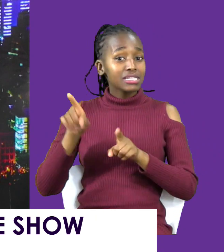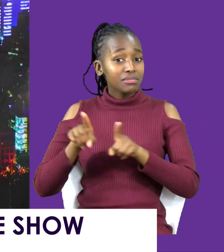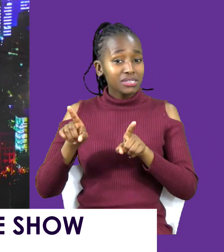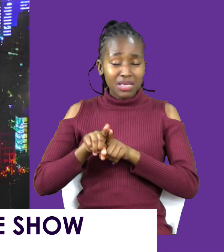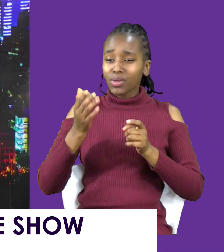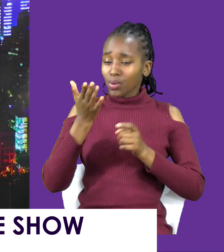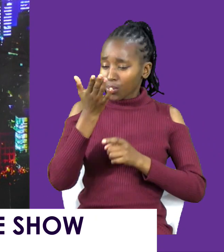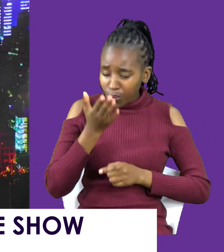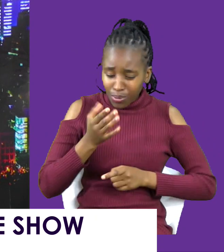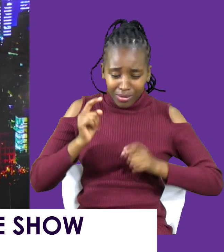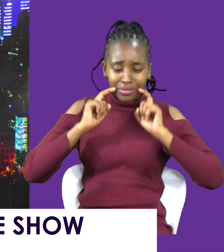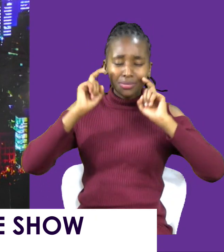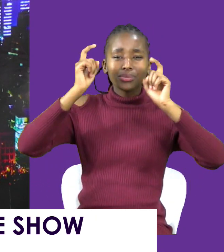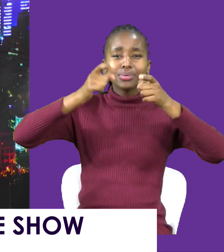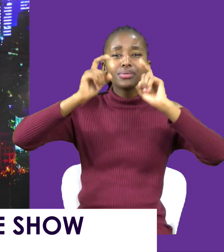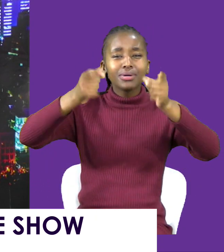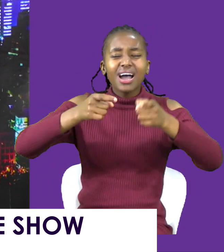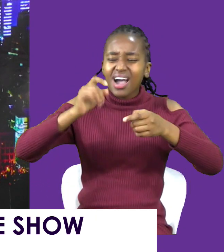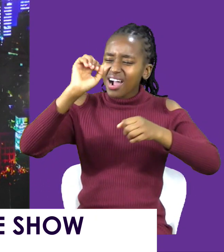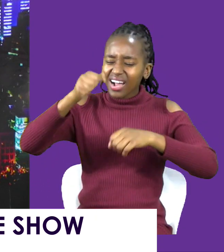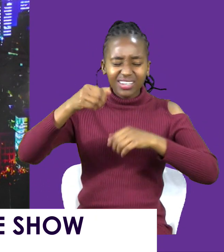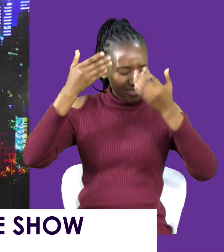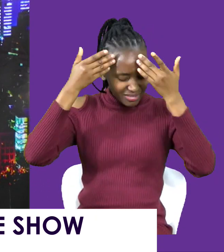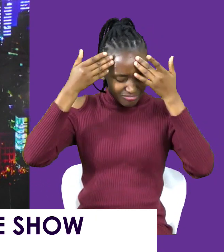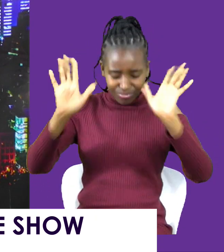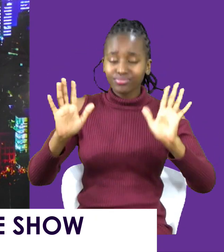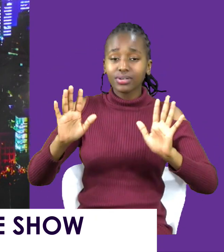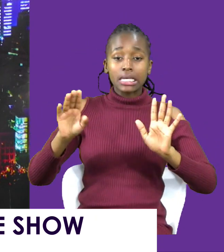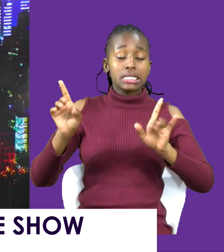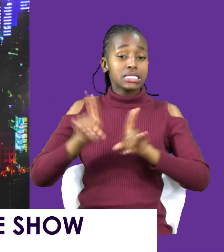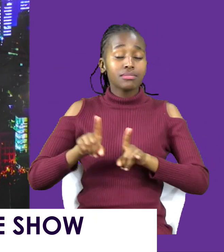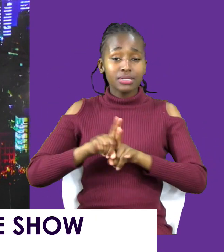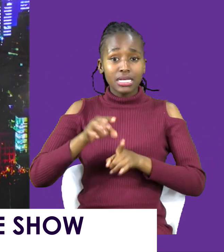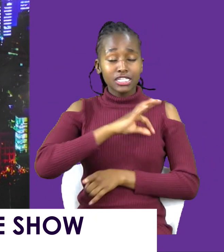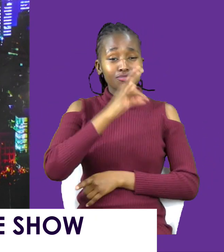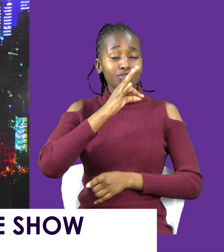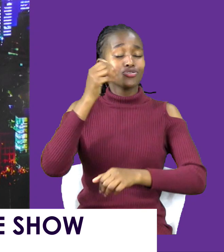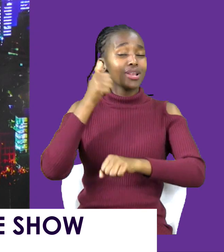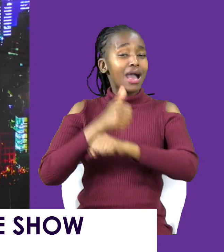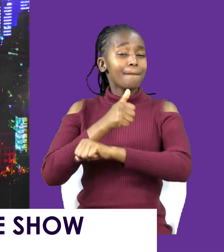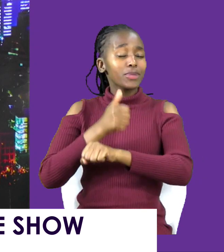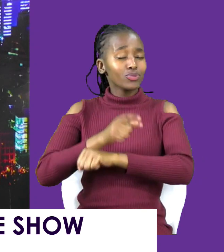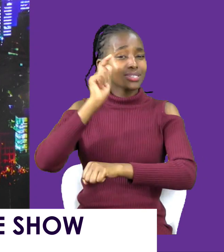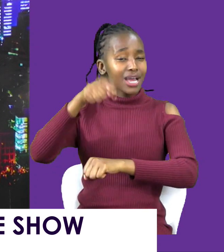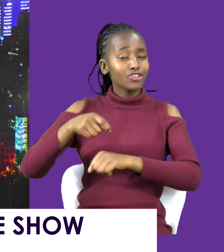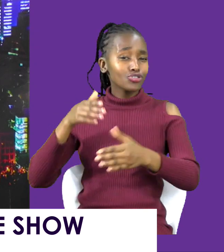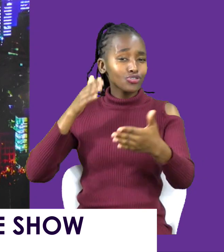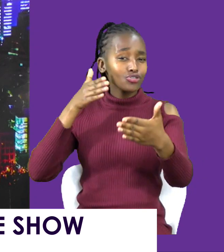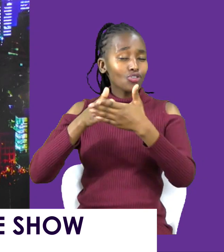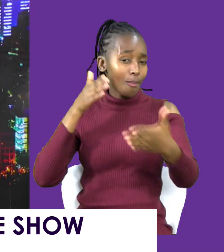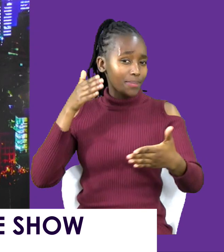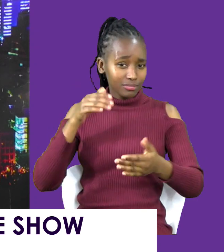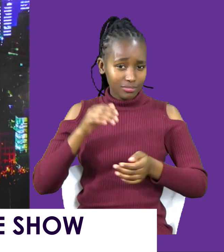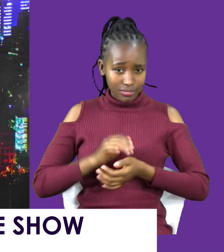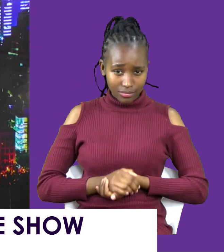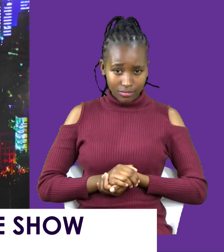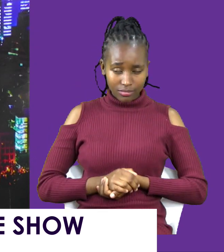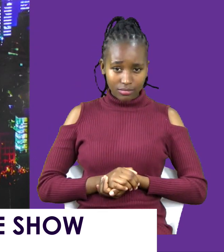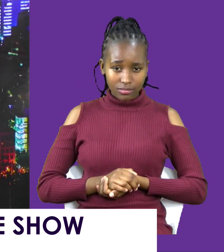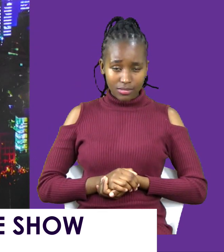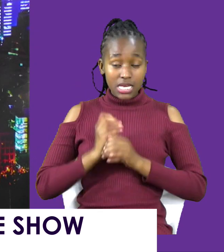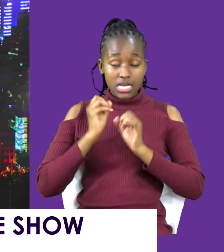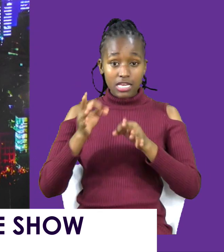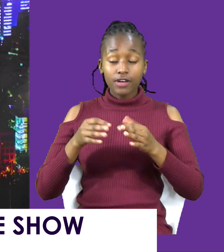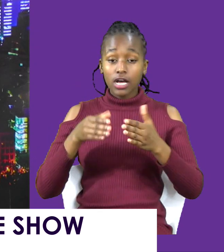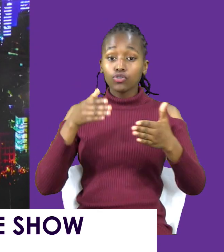Do away with things like spiritual abuse. You need to be free so that you grow in 2024.